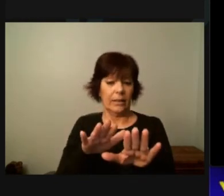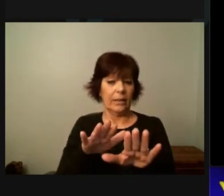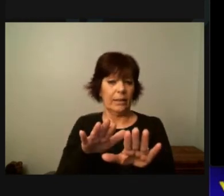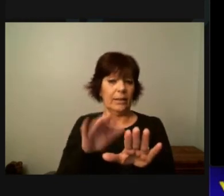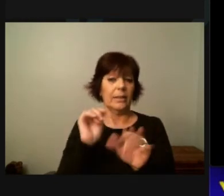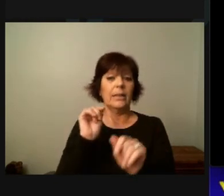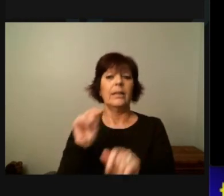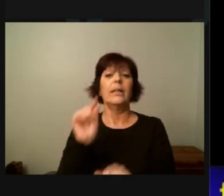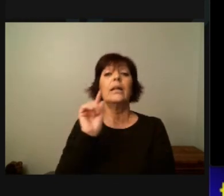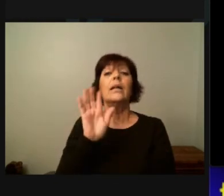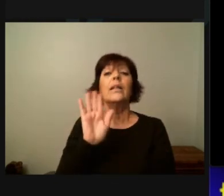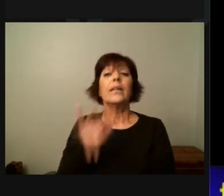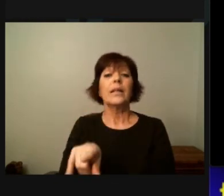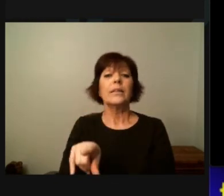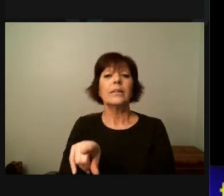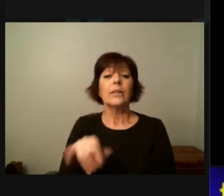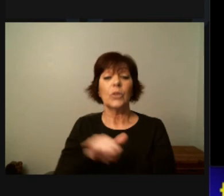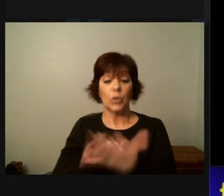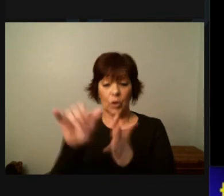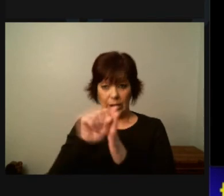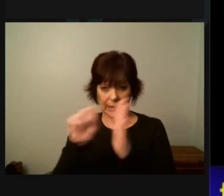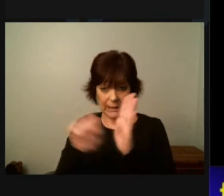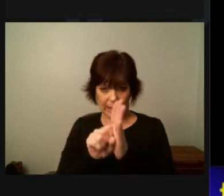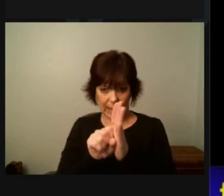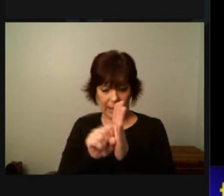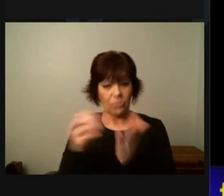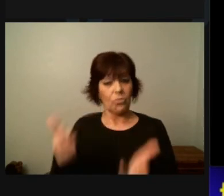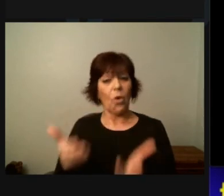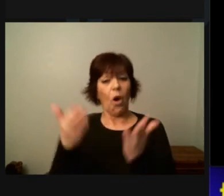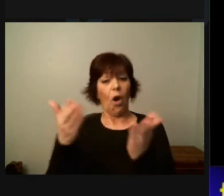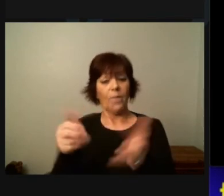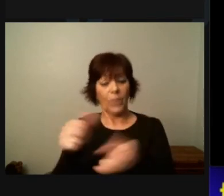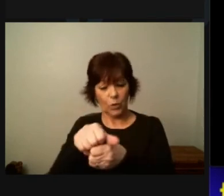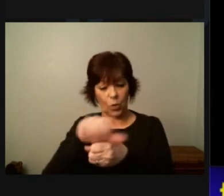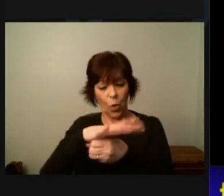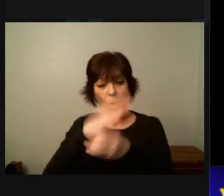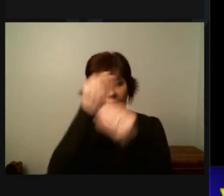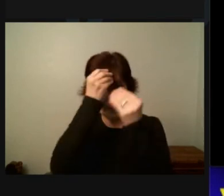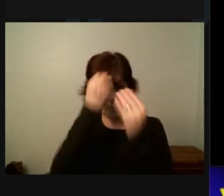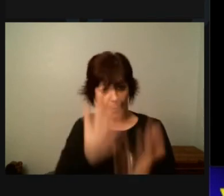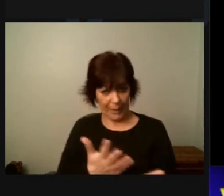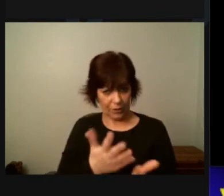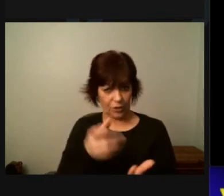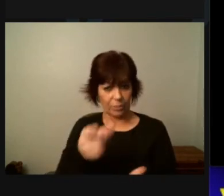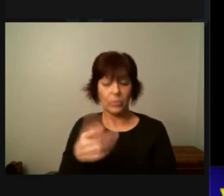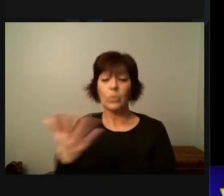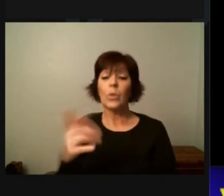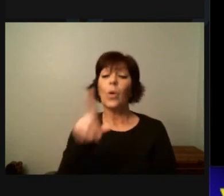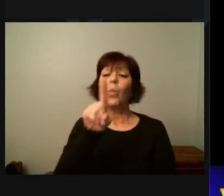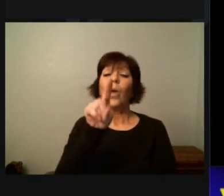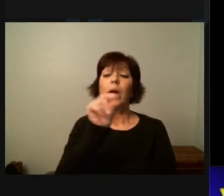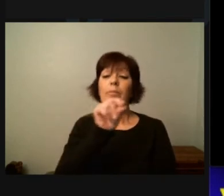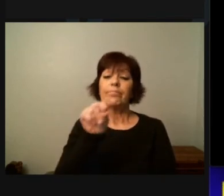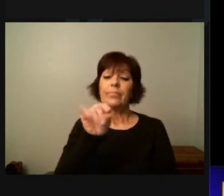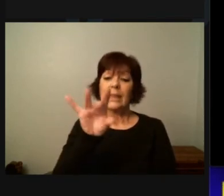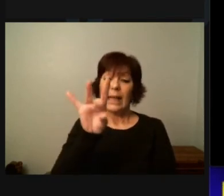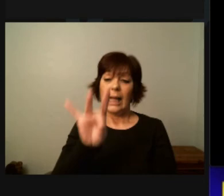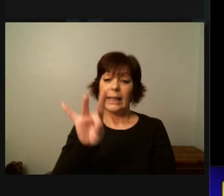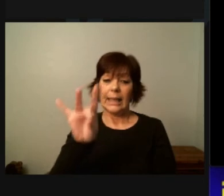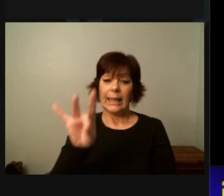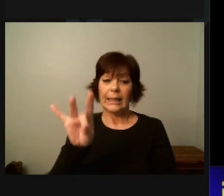COVID information, New York State Department of Health offers a COVID information line, and that is